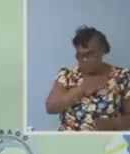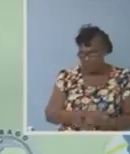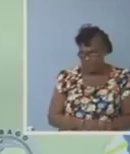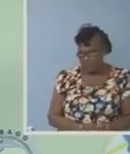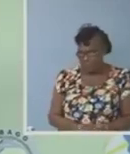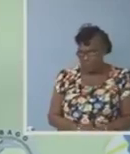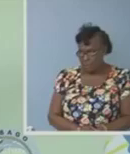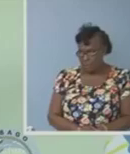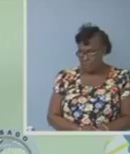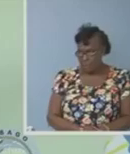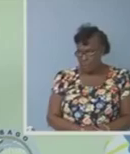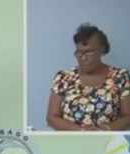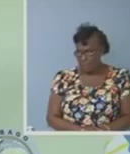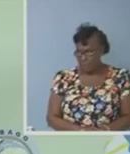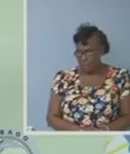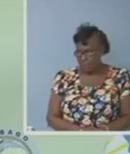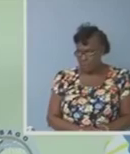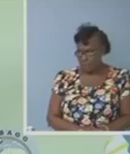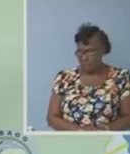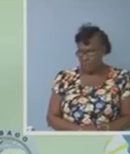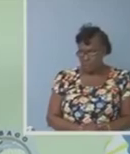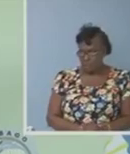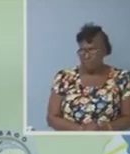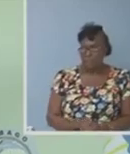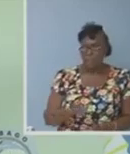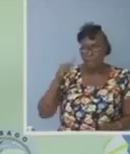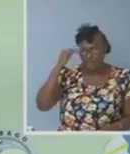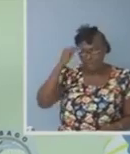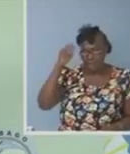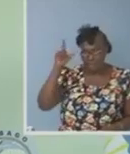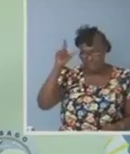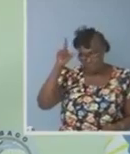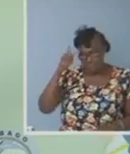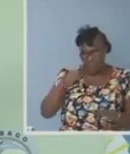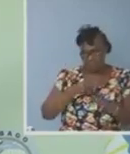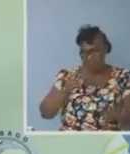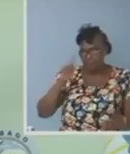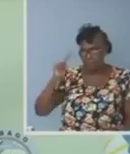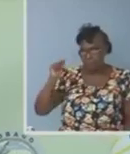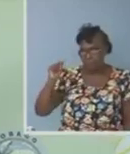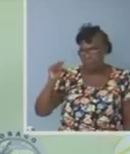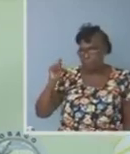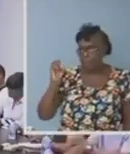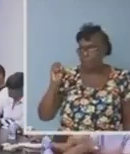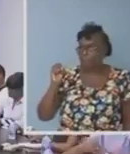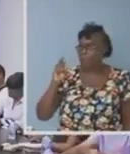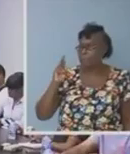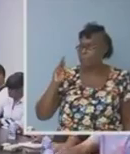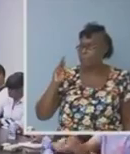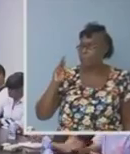Mr. Lewis from the Tobago Tourism Agency to give us a little update on the tourism sector.